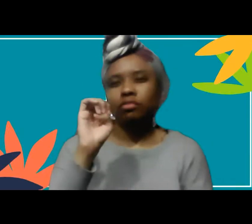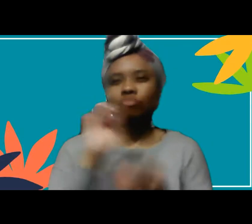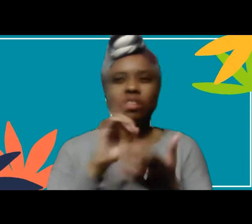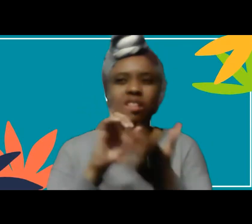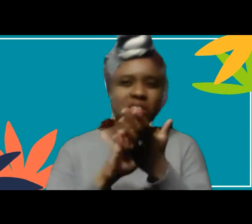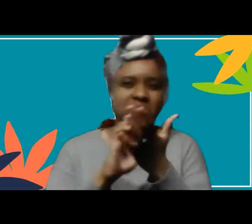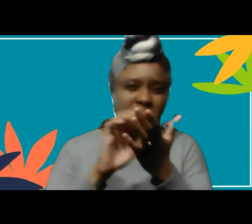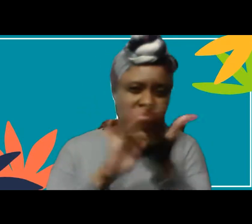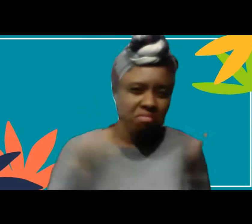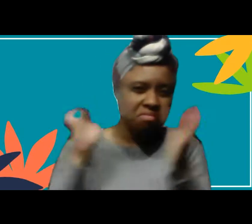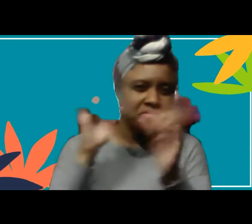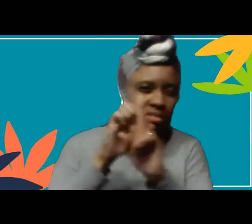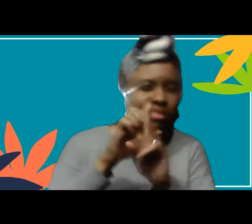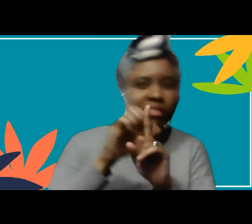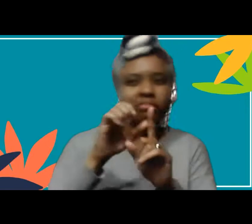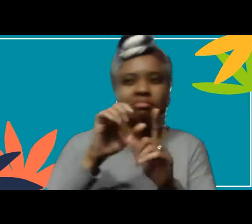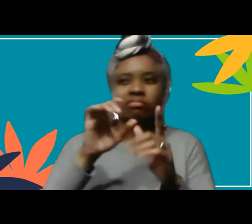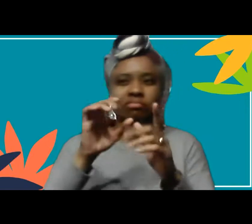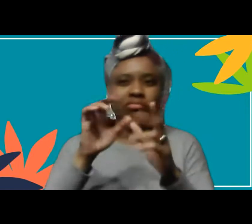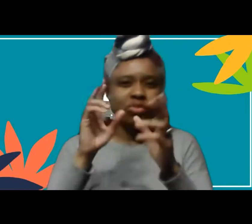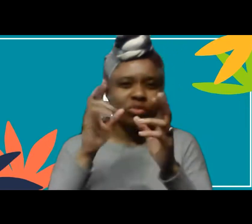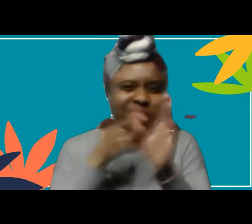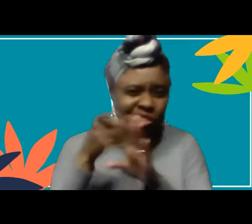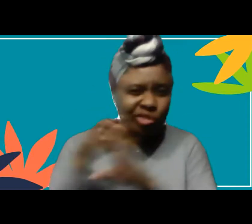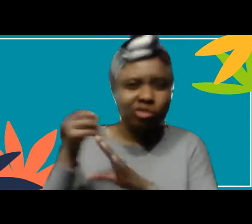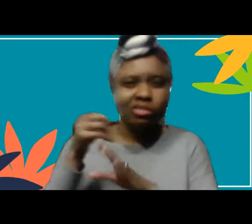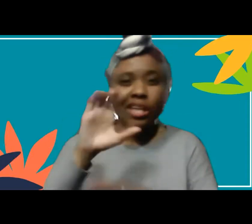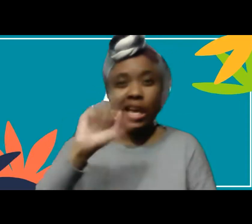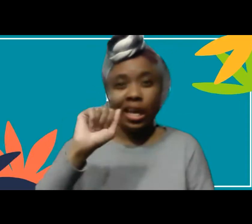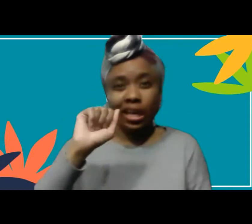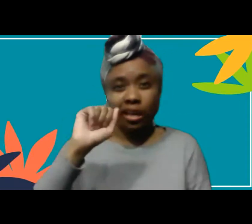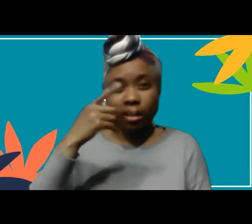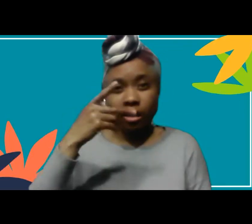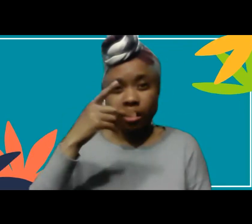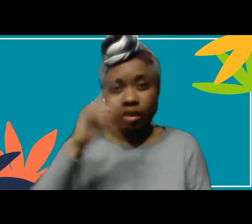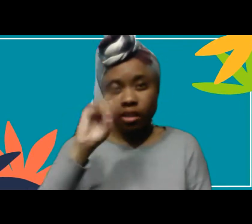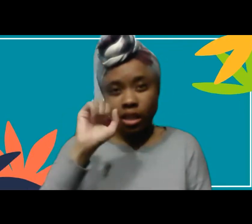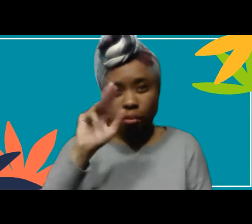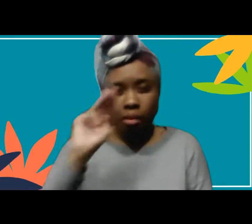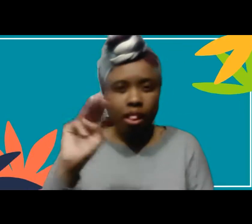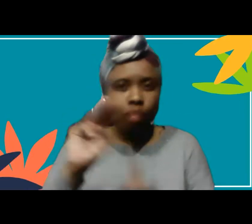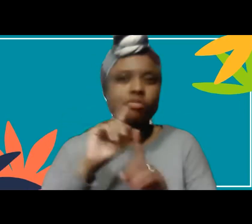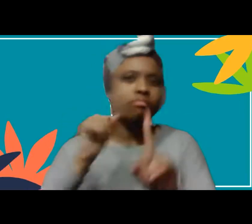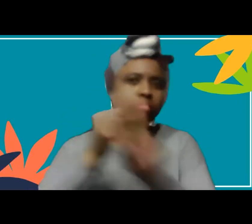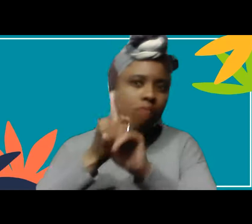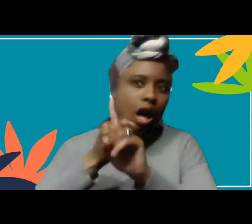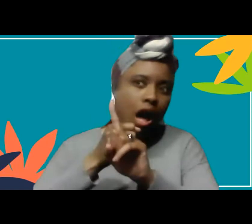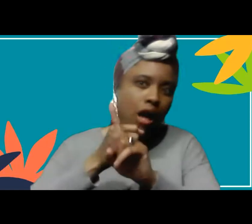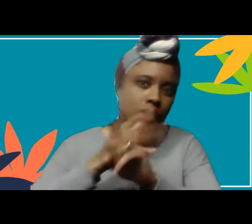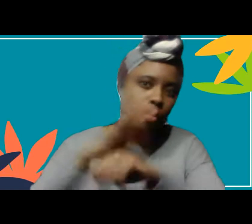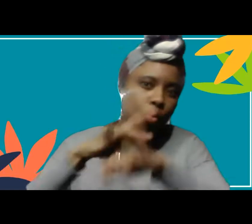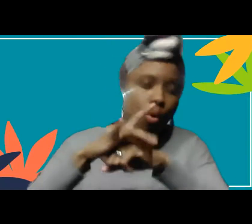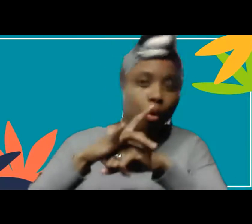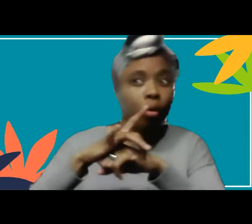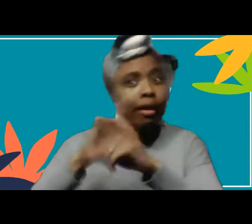and the capitalism upon which this country is based affects Mother Earth in much the same way it affects our bodies.